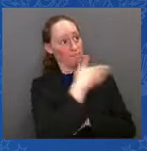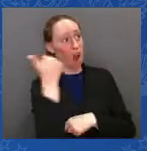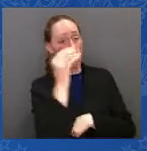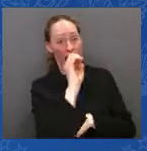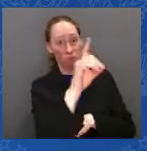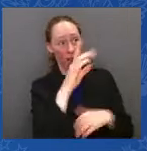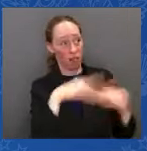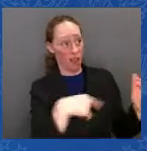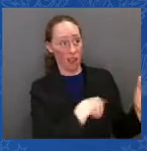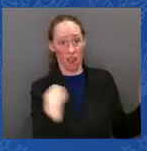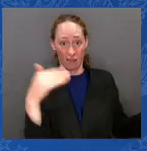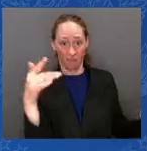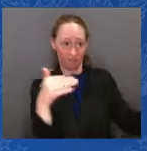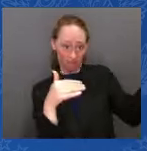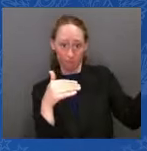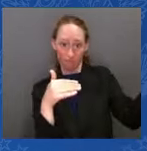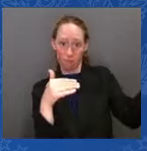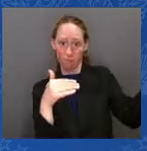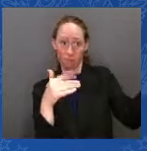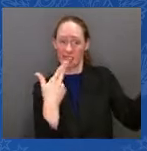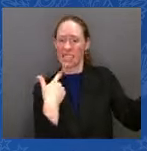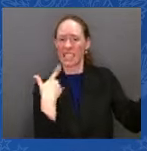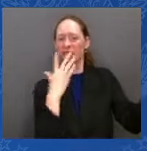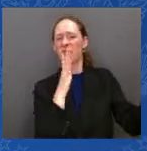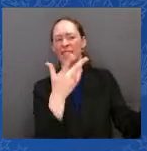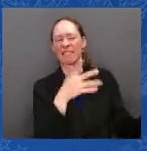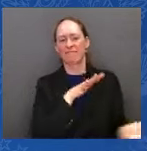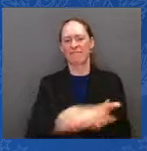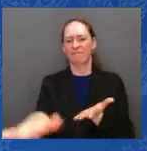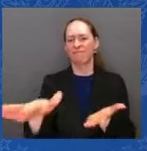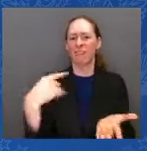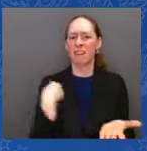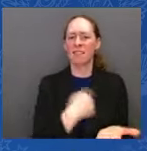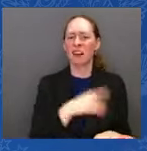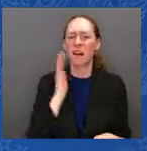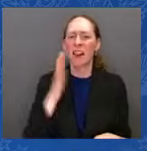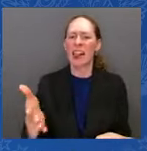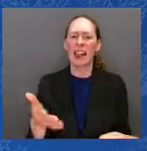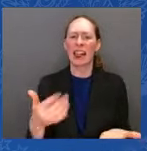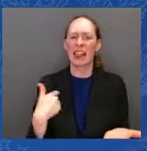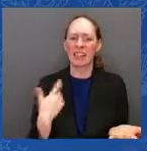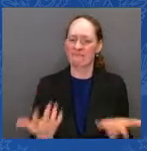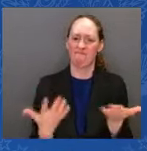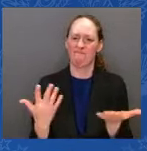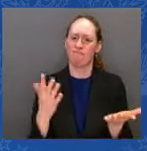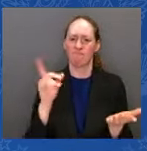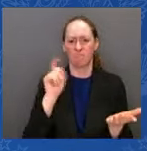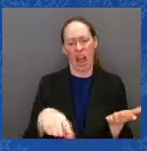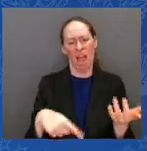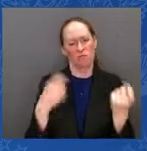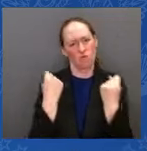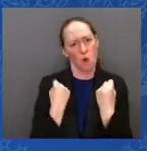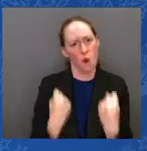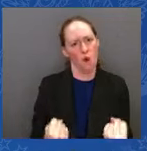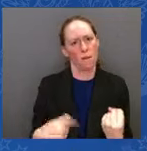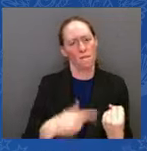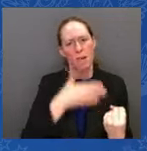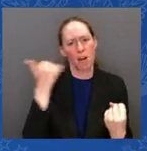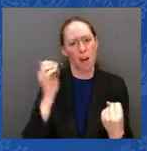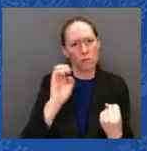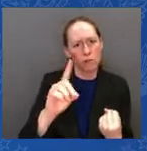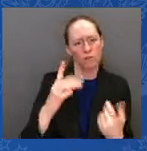important moment. There's a big debate going on in this country about protecting America's hard-earned reputation as the most trusted, reliable nation